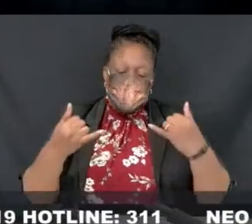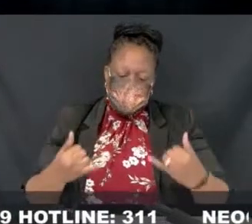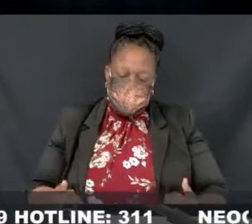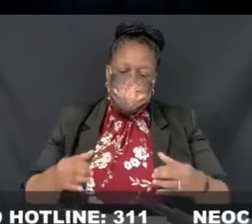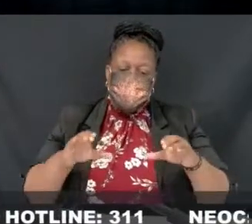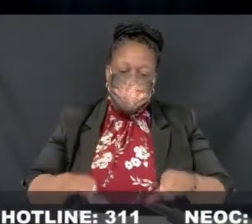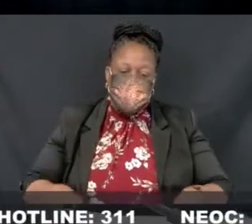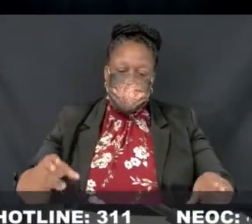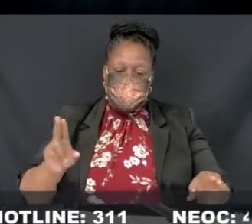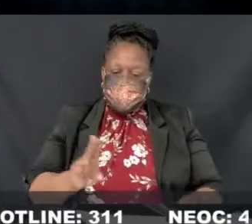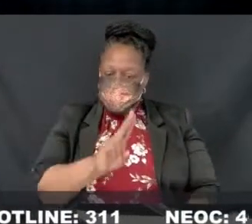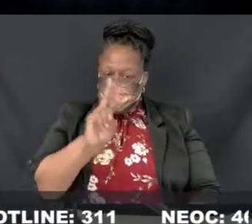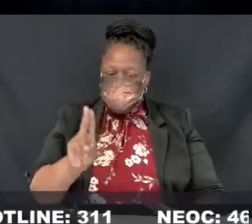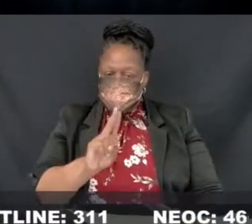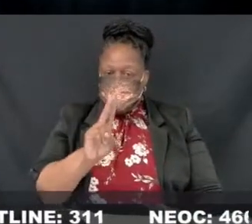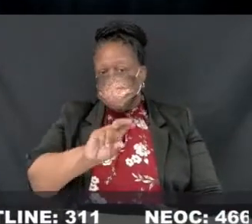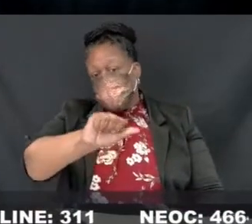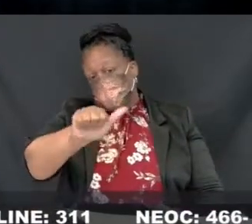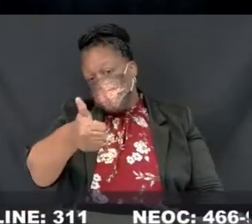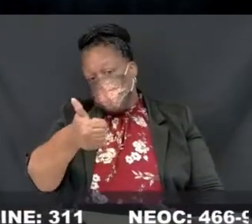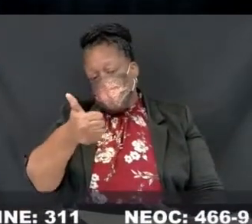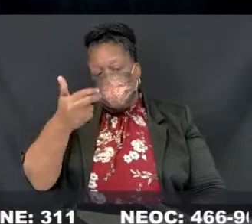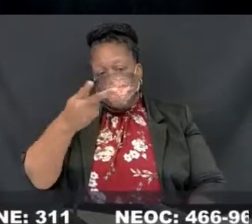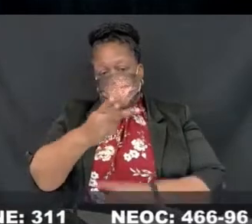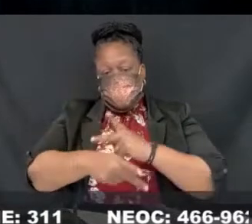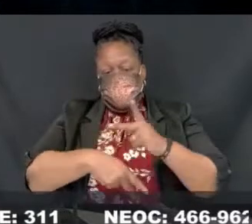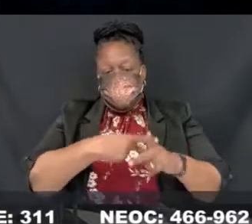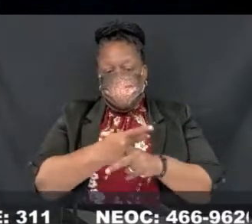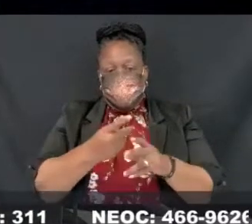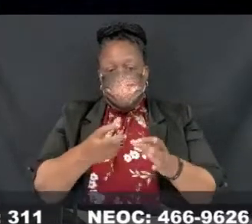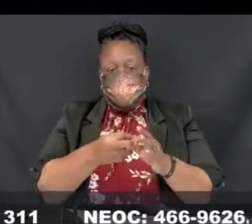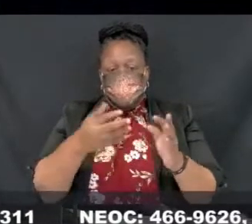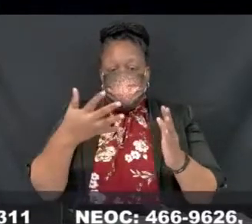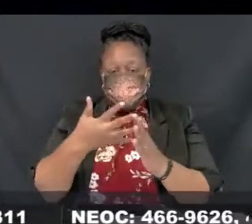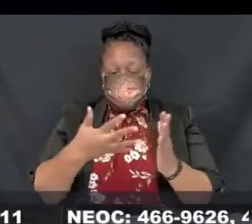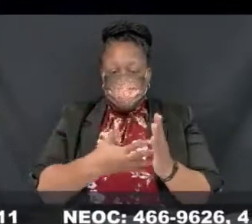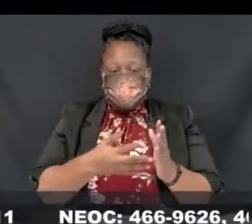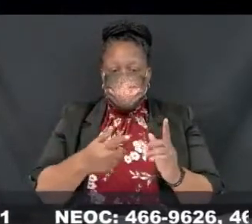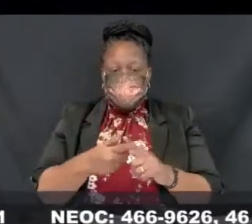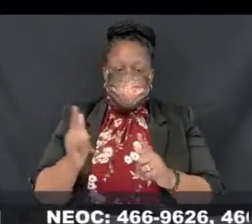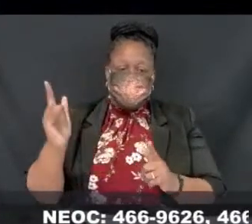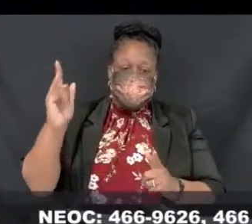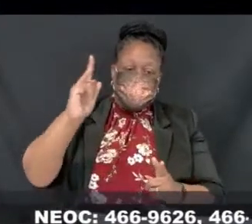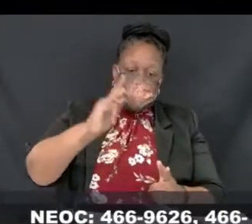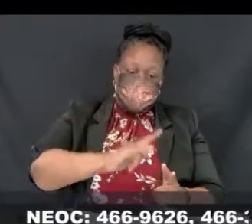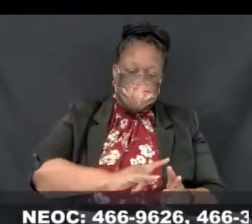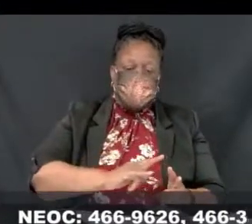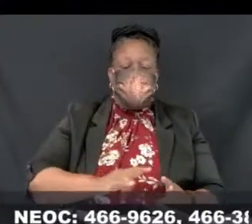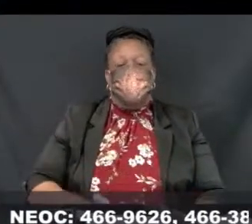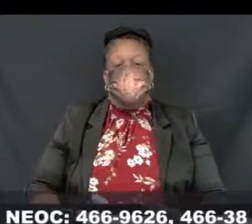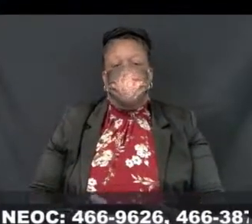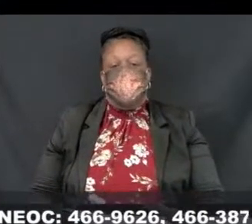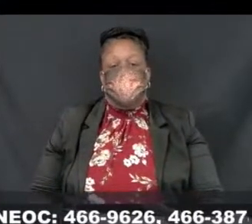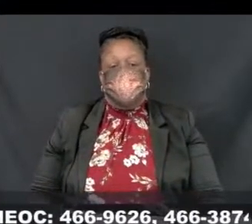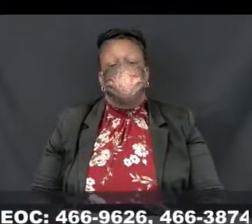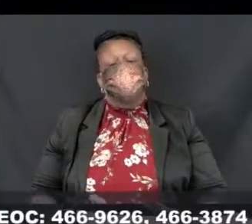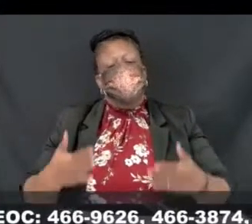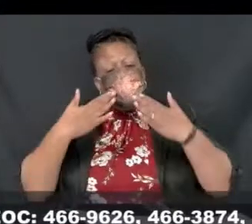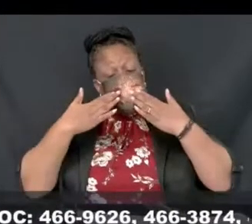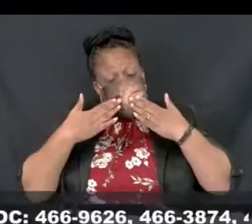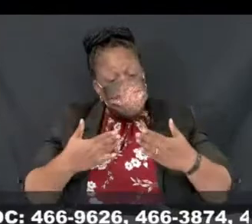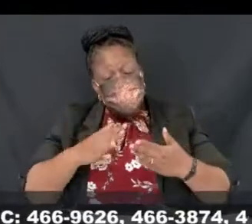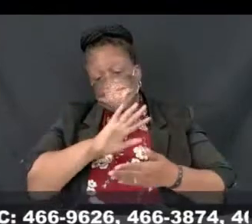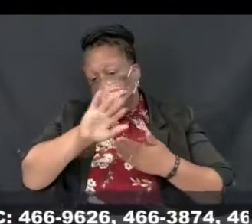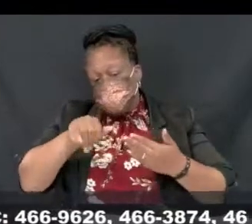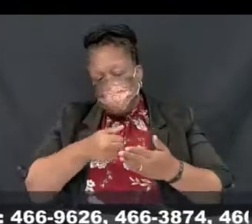for a PCR test, will be accepted. I think that is highly commendable. And I want to thank everyone for the patience. We had to be